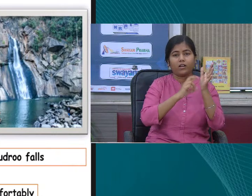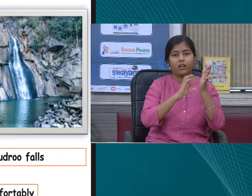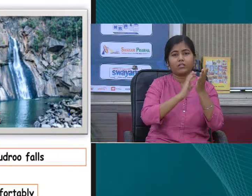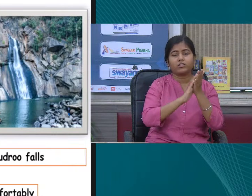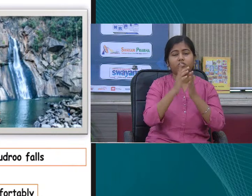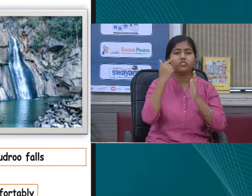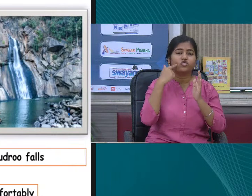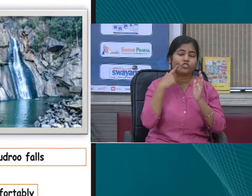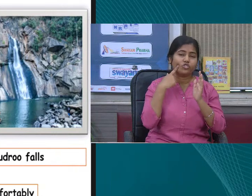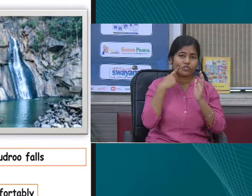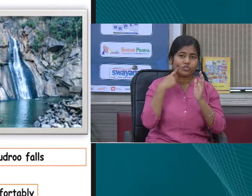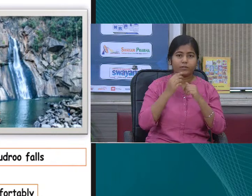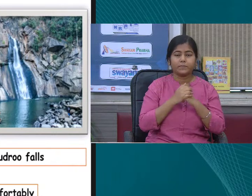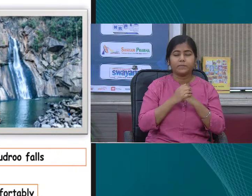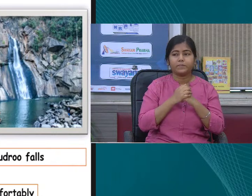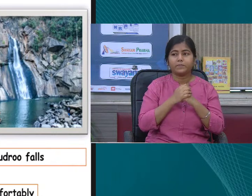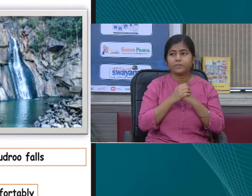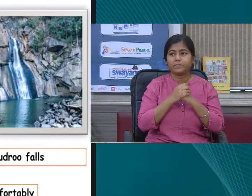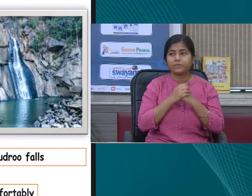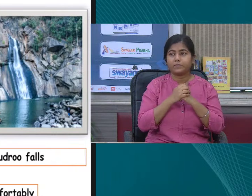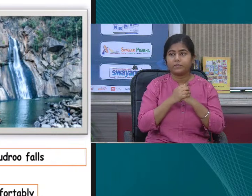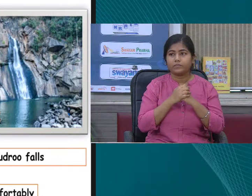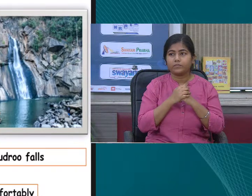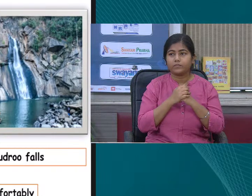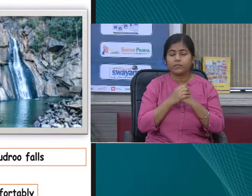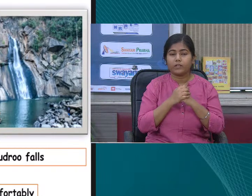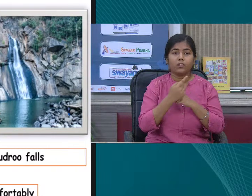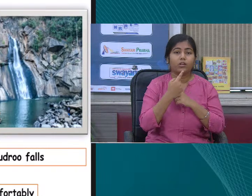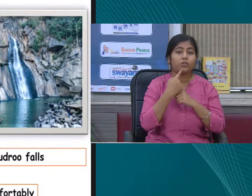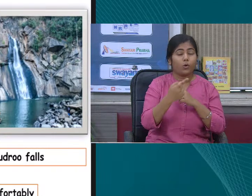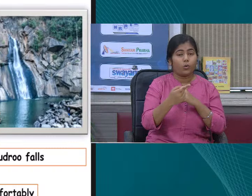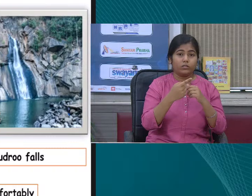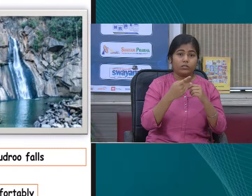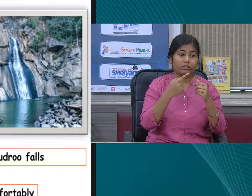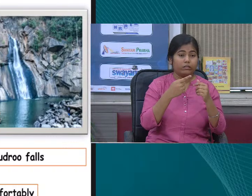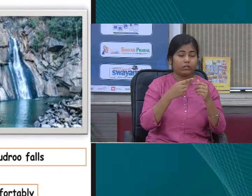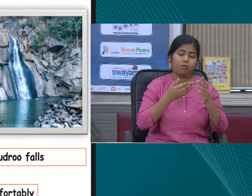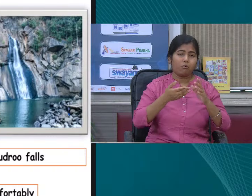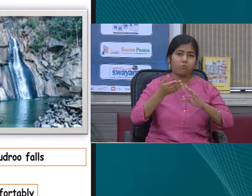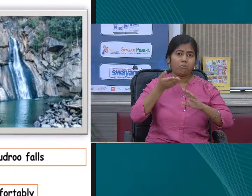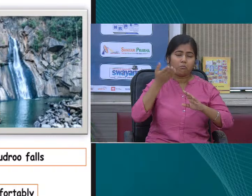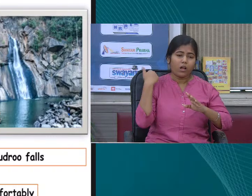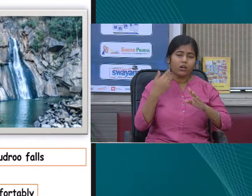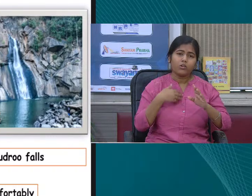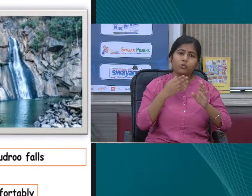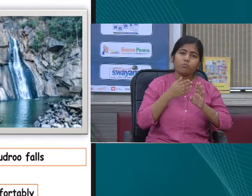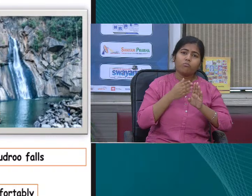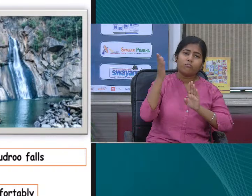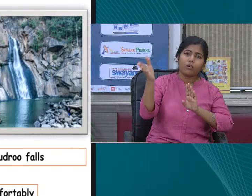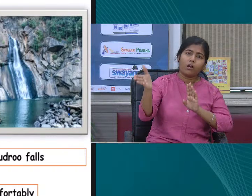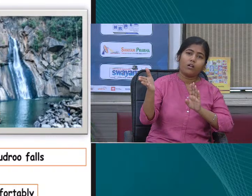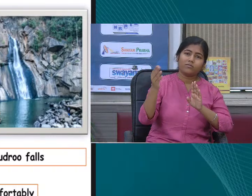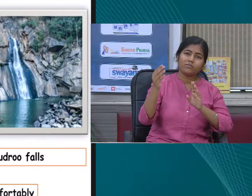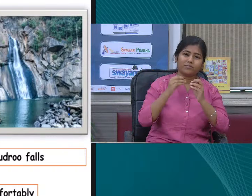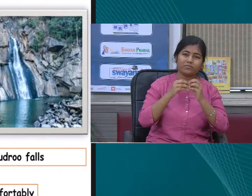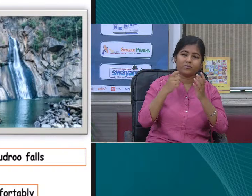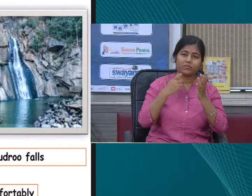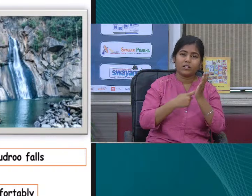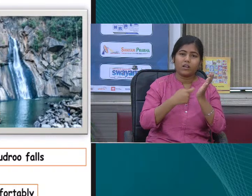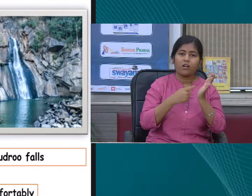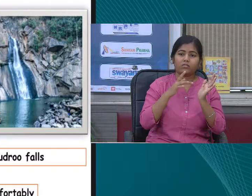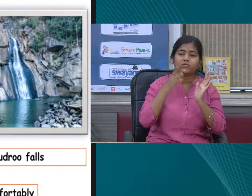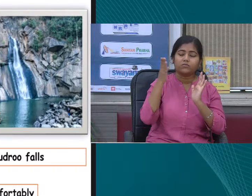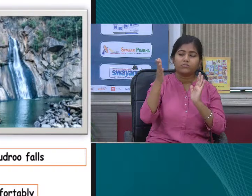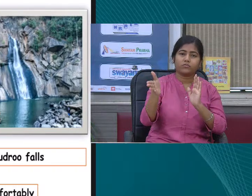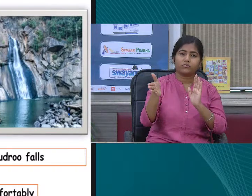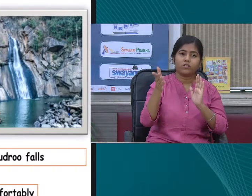which Ghosh has told Bepin that he has been to Ranchi. So therefore there is a reference of